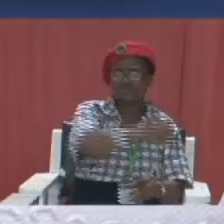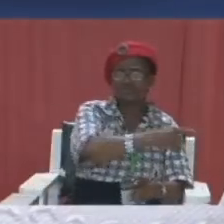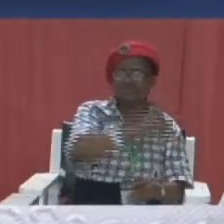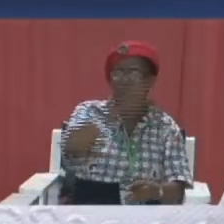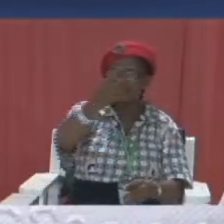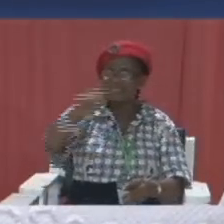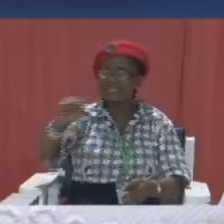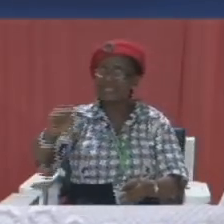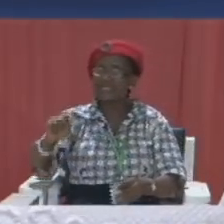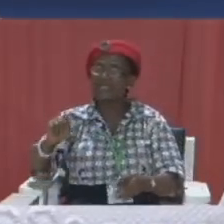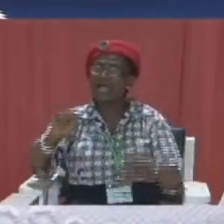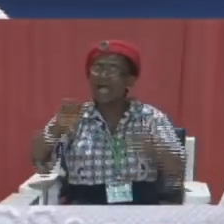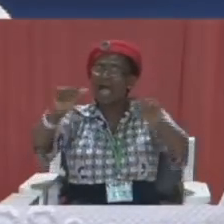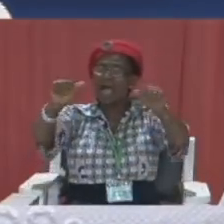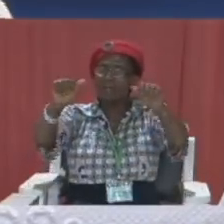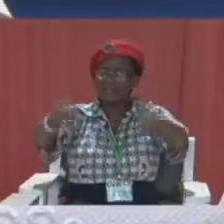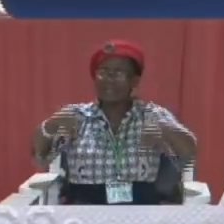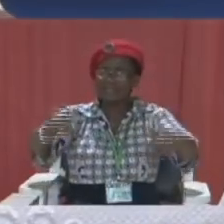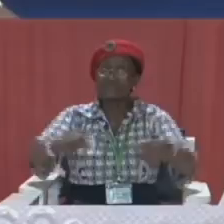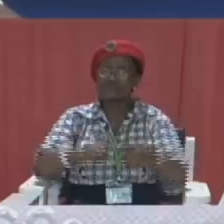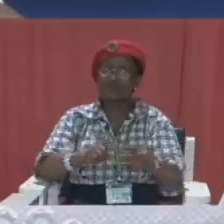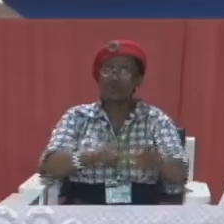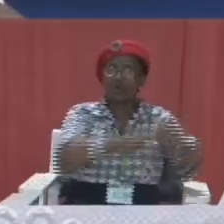to fly.